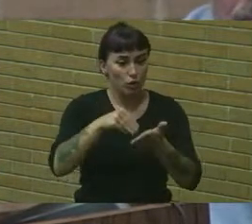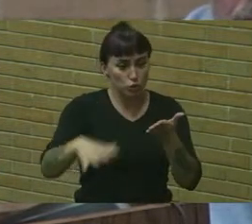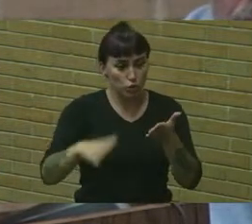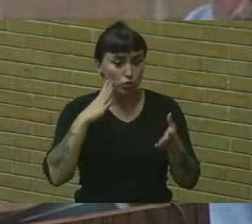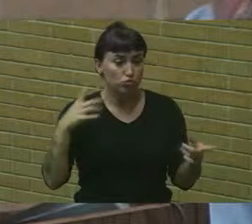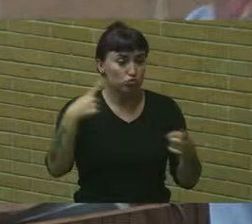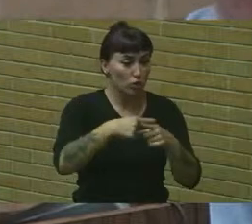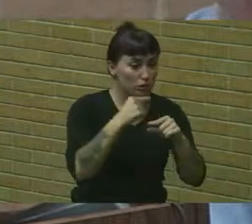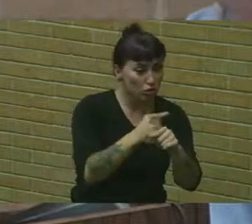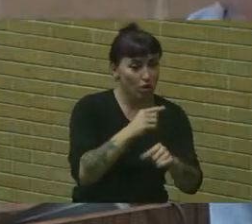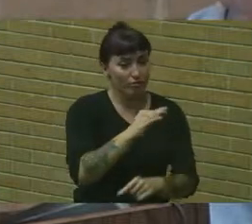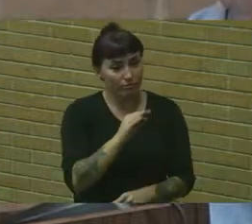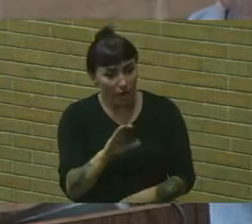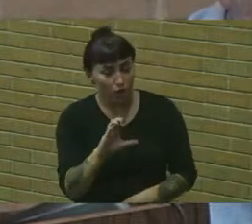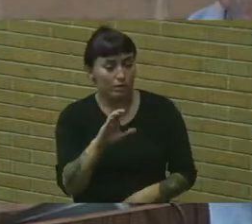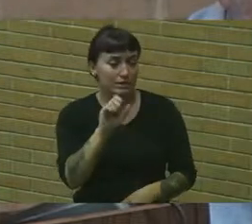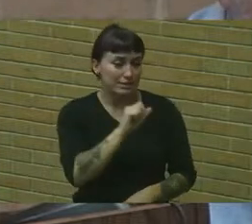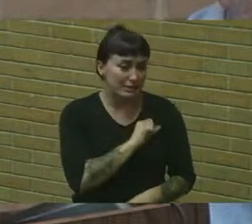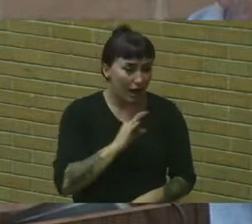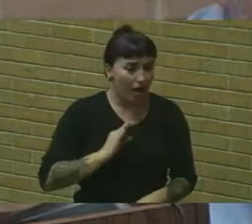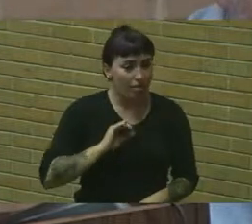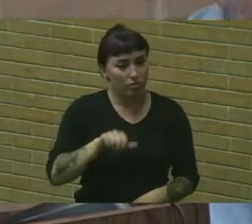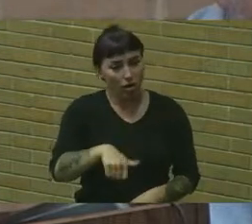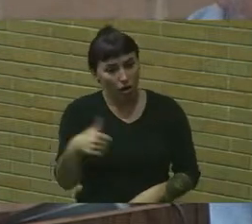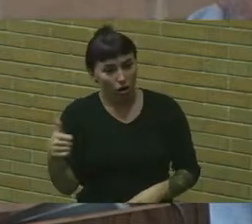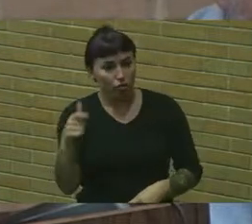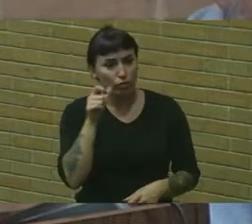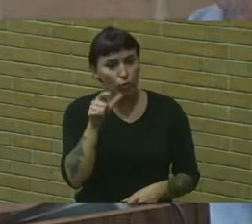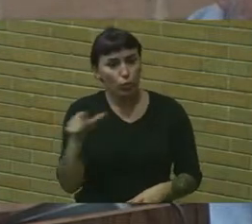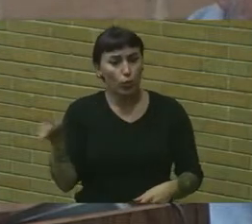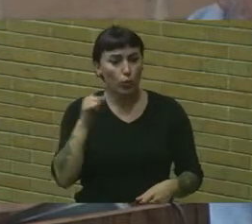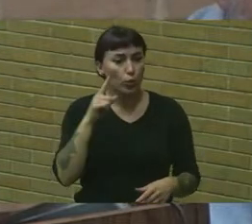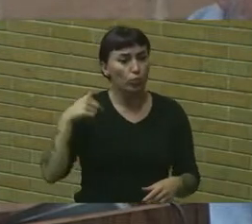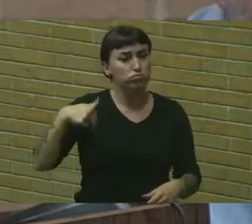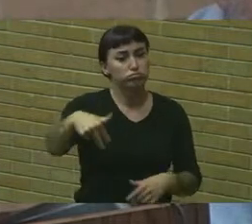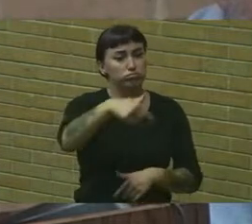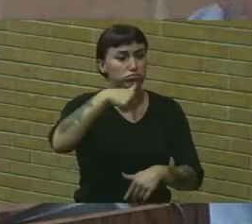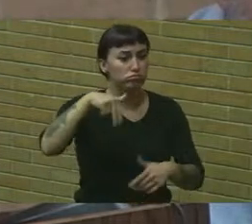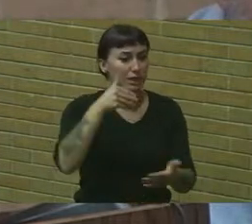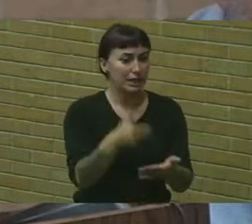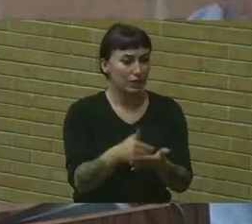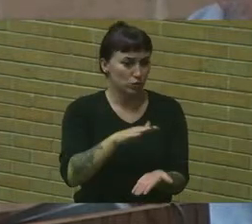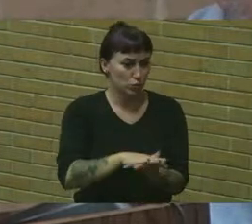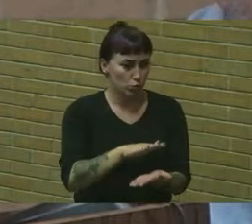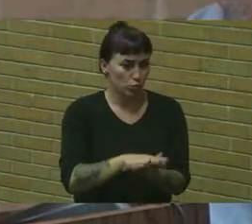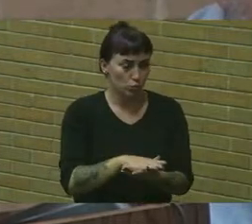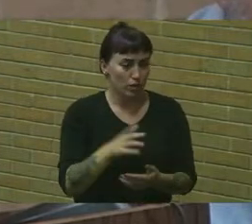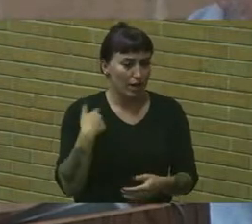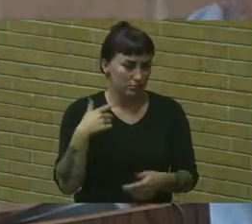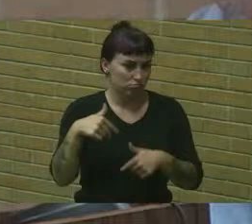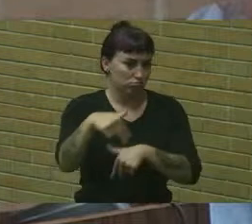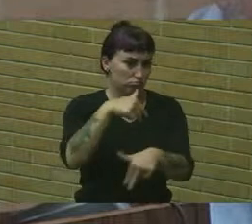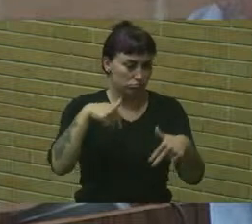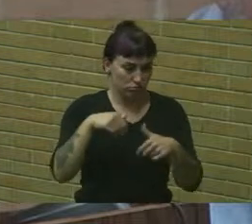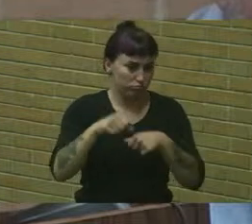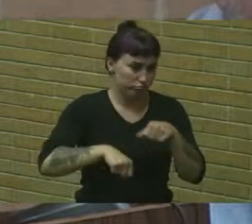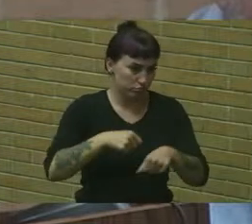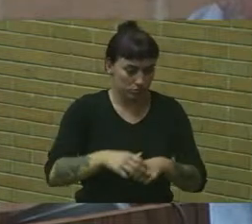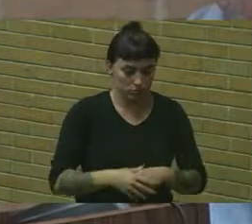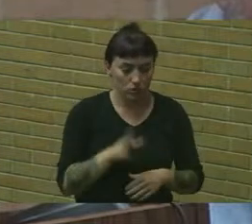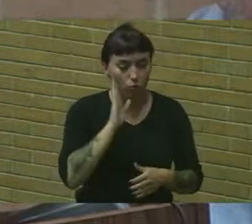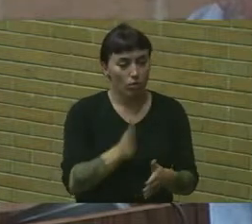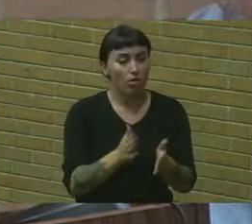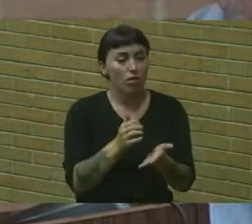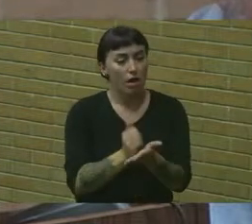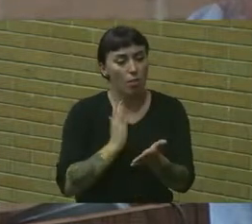guards, faculty, staff, and others who traverse the grounds near our schools as pedestrians. It will help